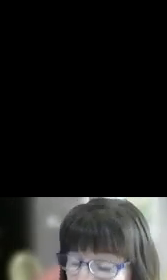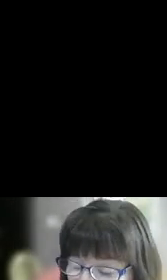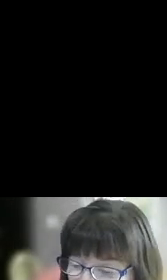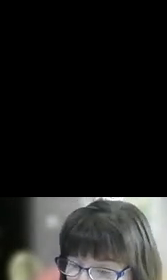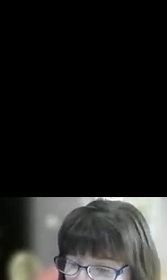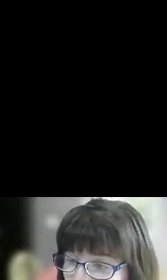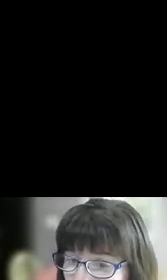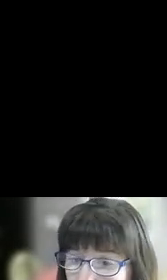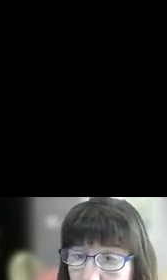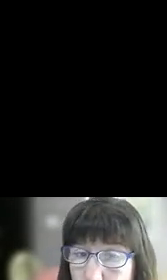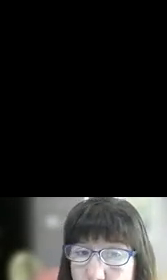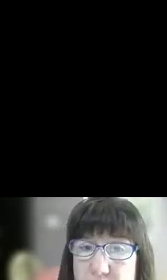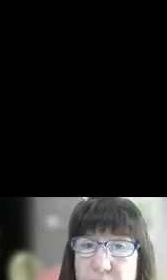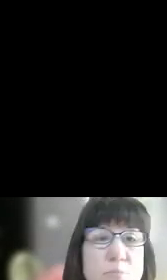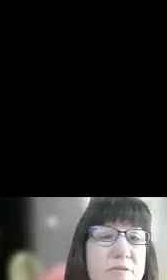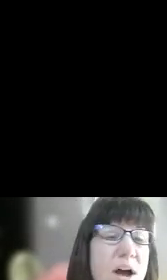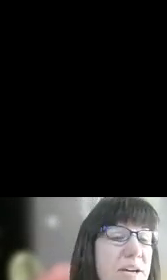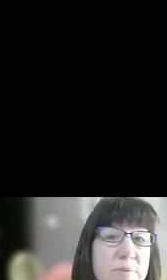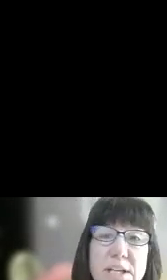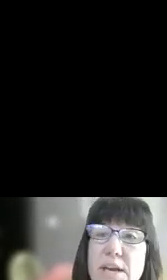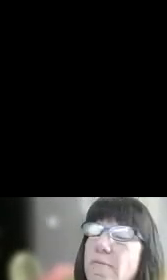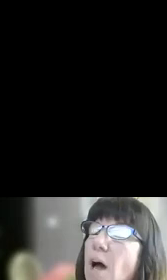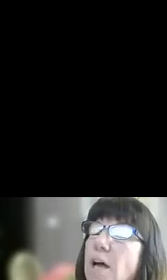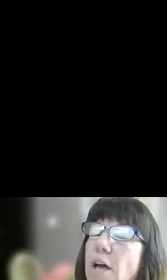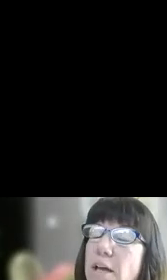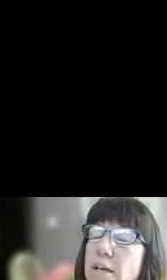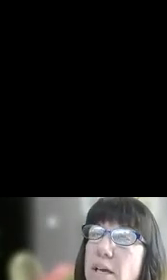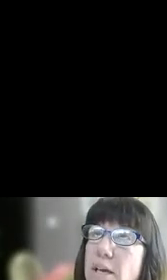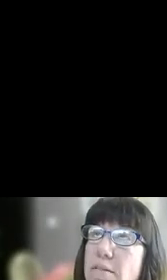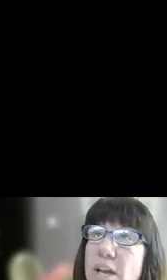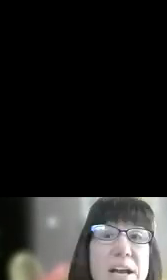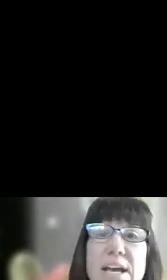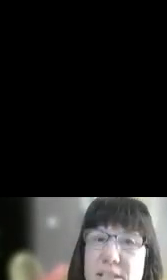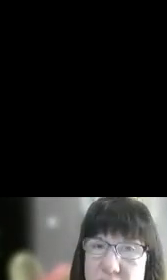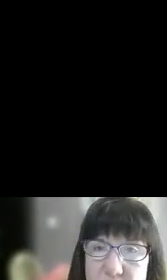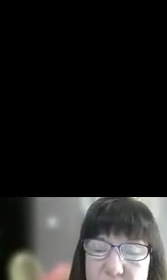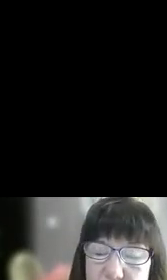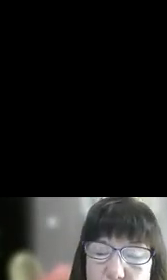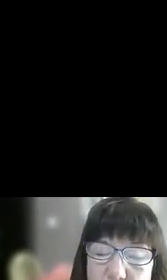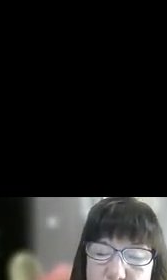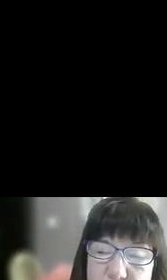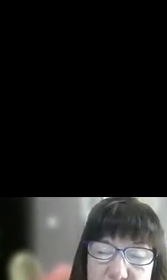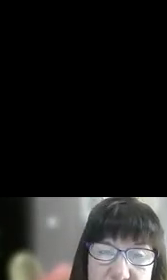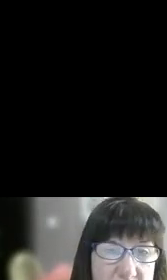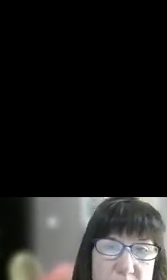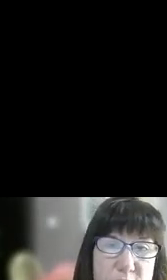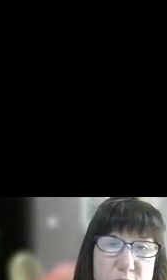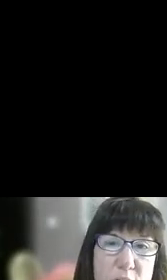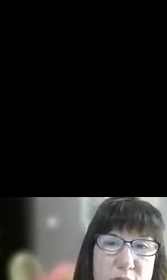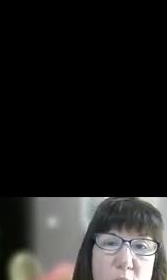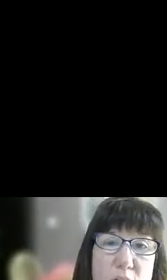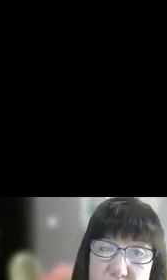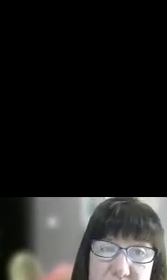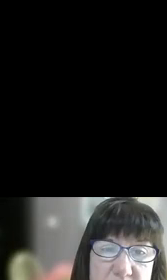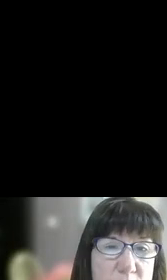general, co-op can provide really an unending opportunities